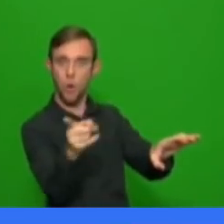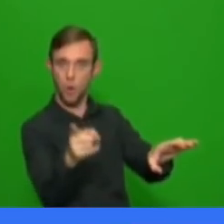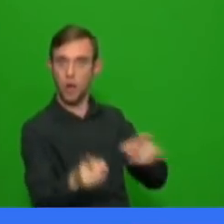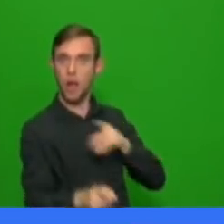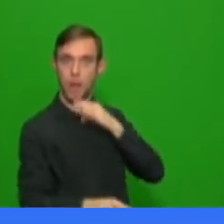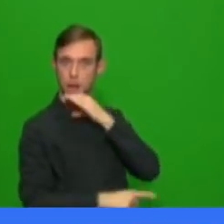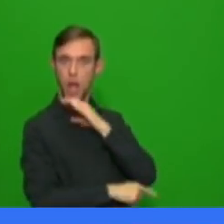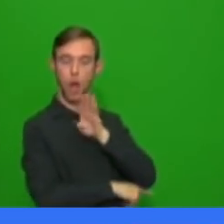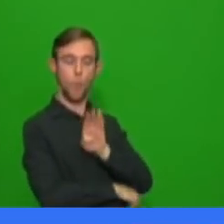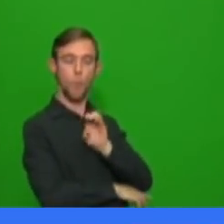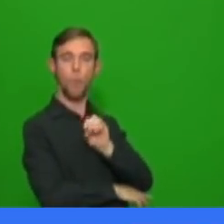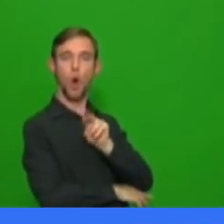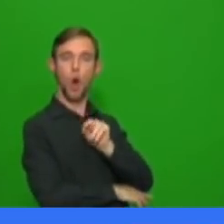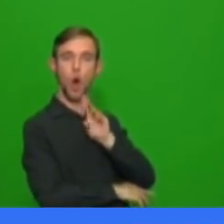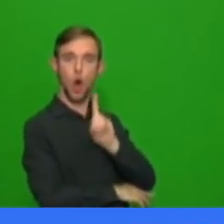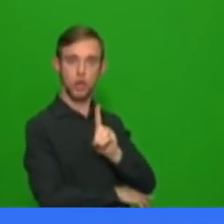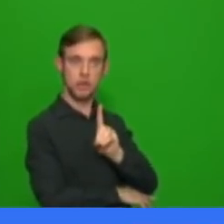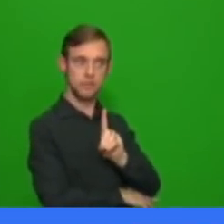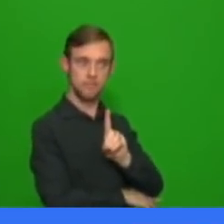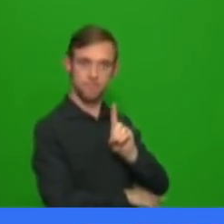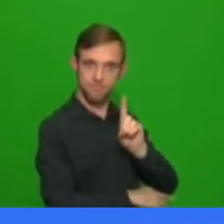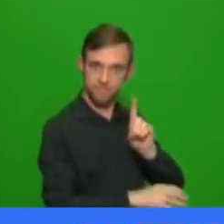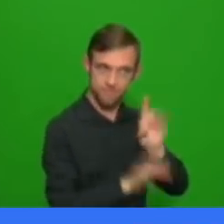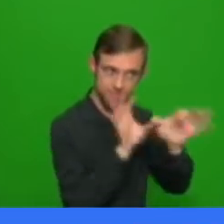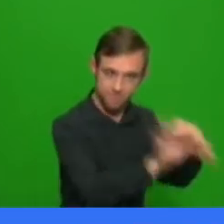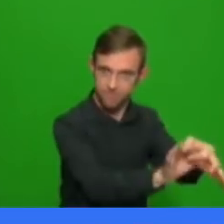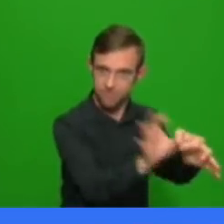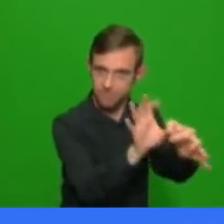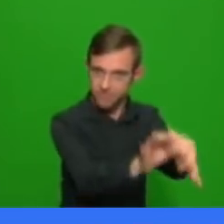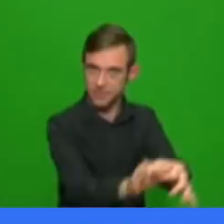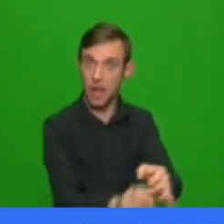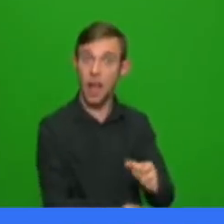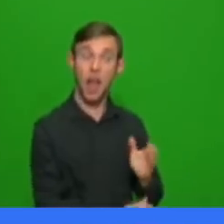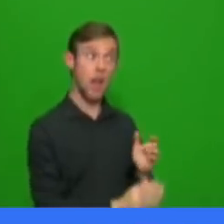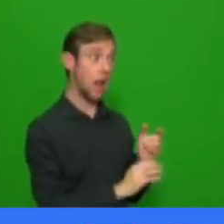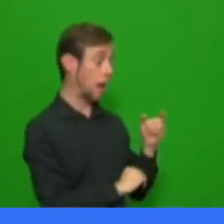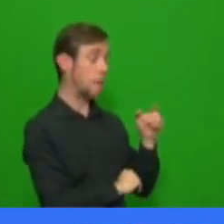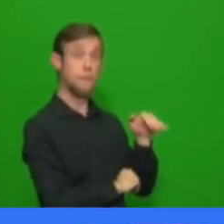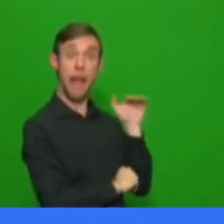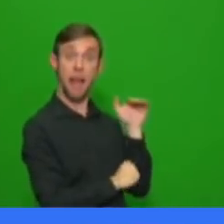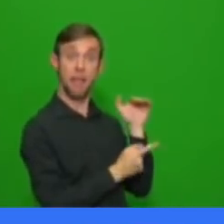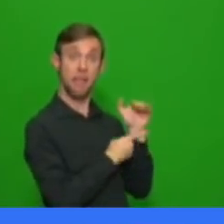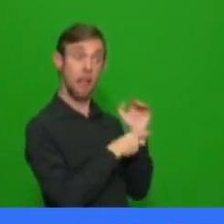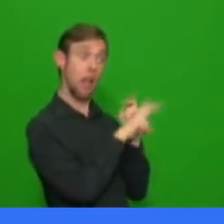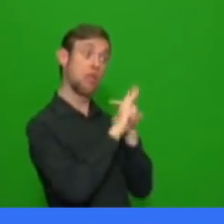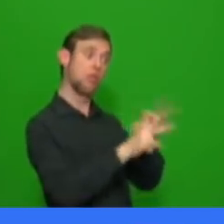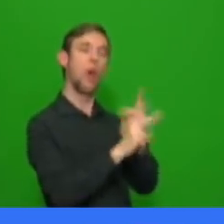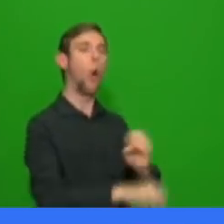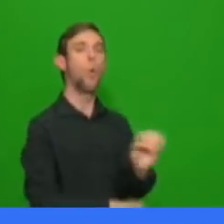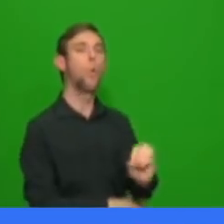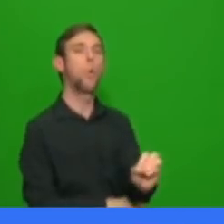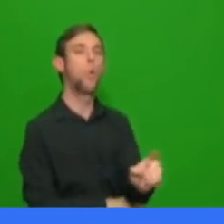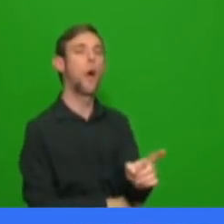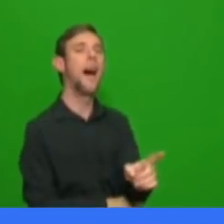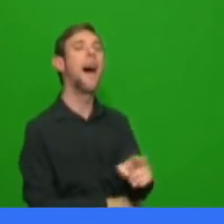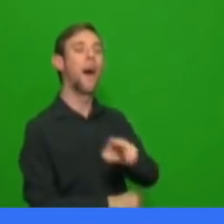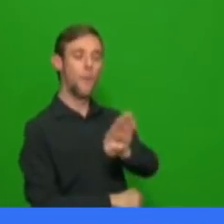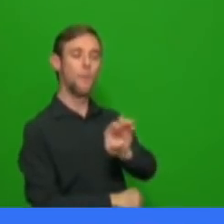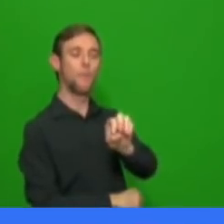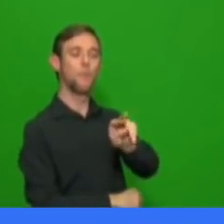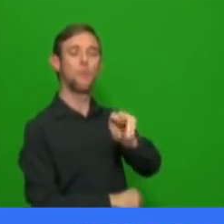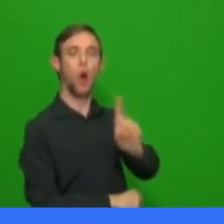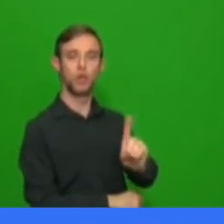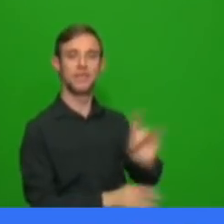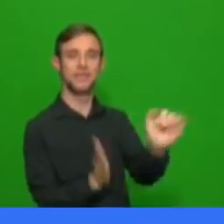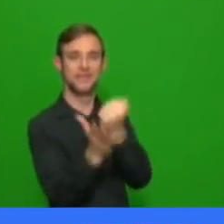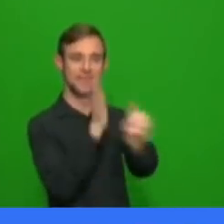bonds rather than direct bank lending. And with that issuance of